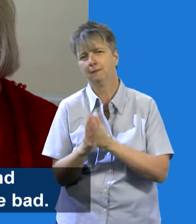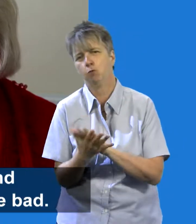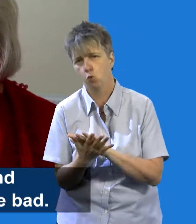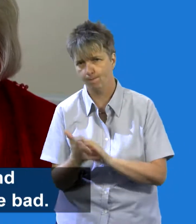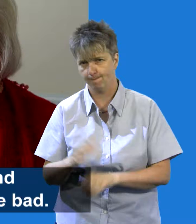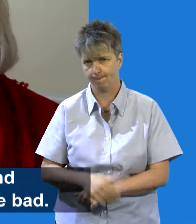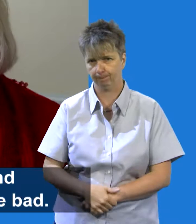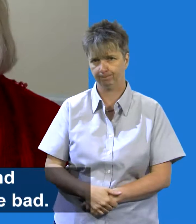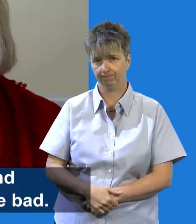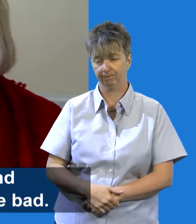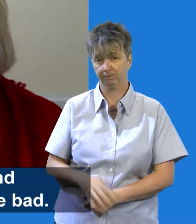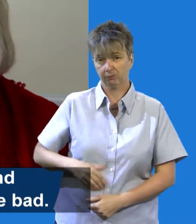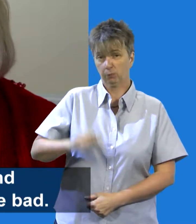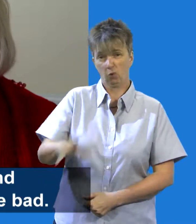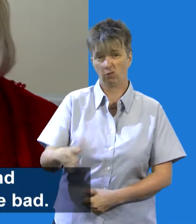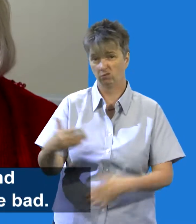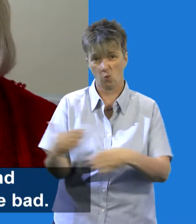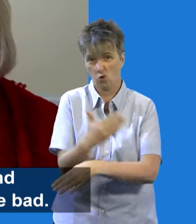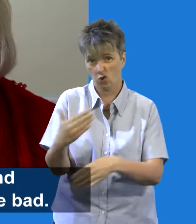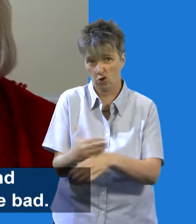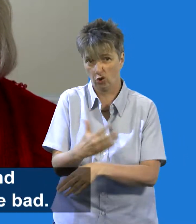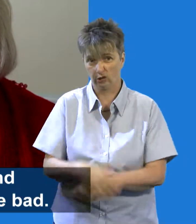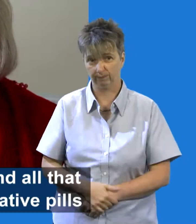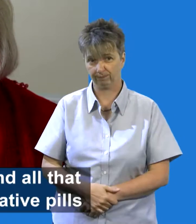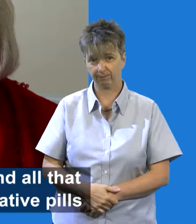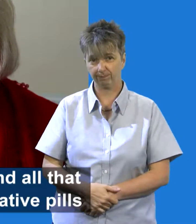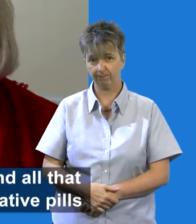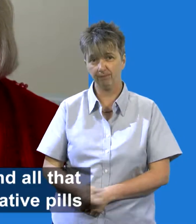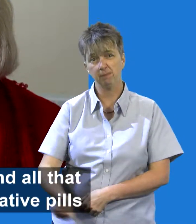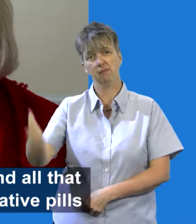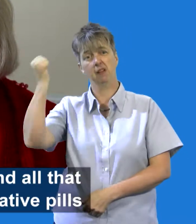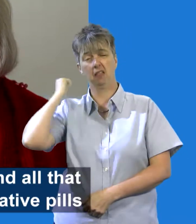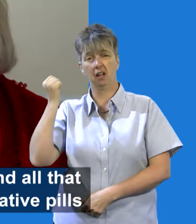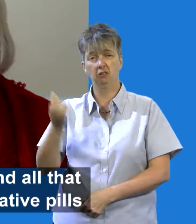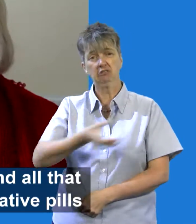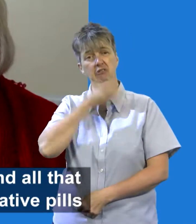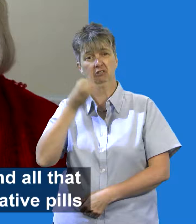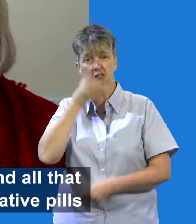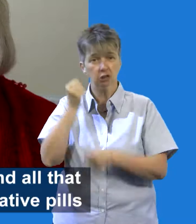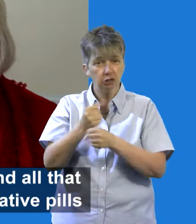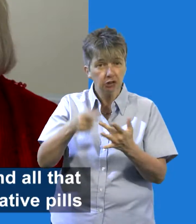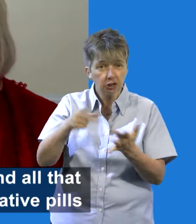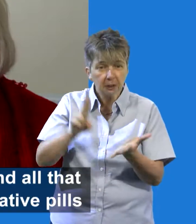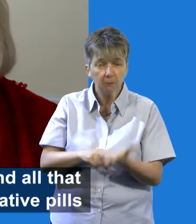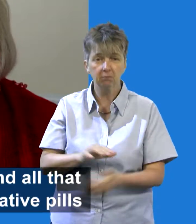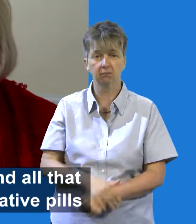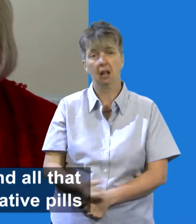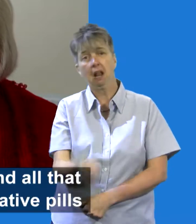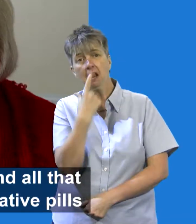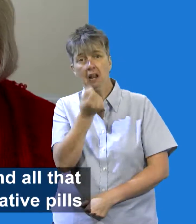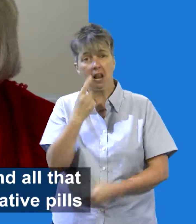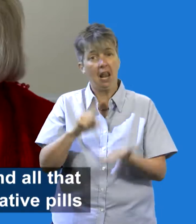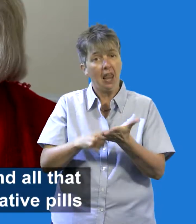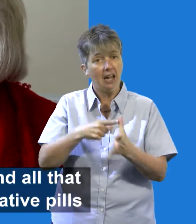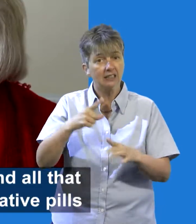she tried to abort me, and that's why my deformities were bad. But it didn't work. She took gin and all that lot like they did in